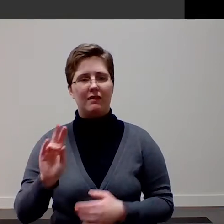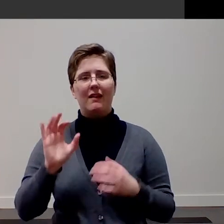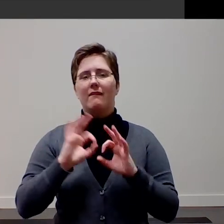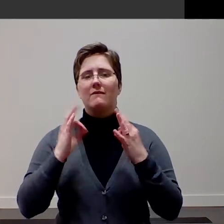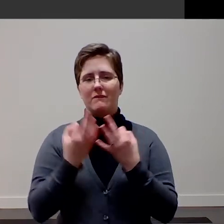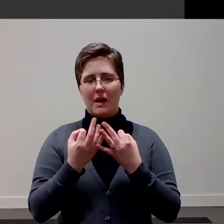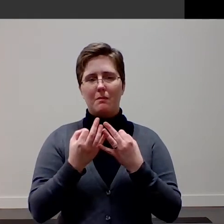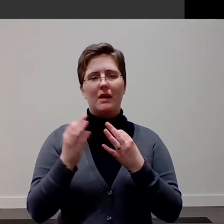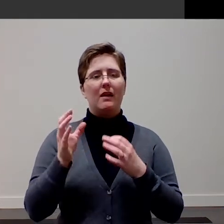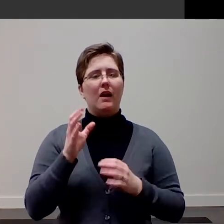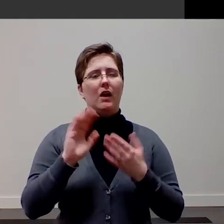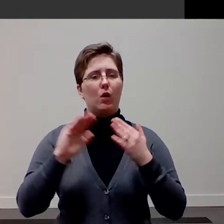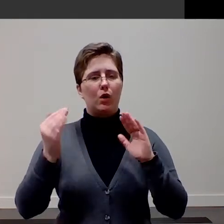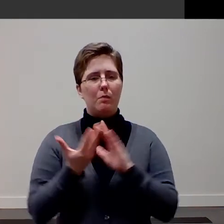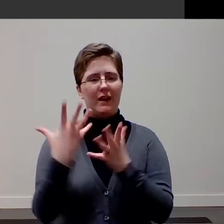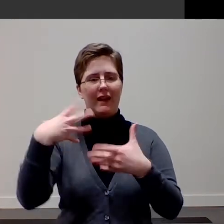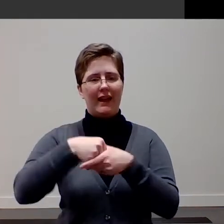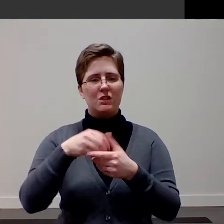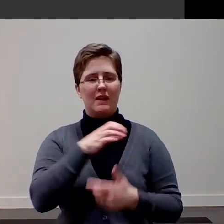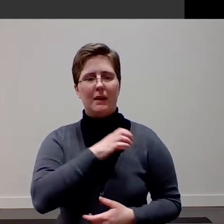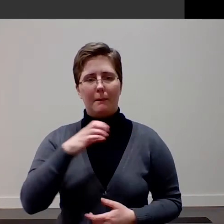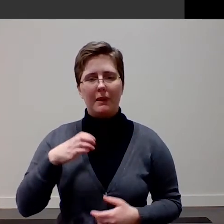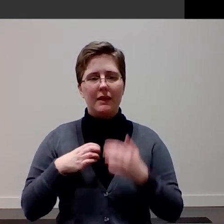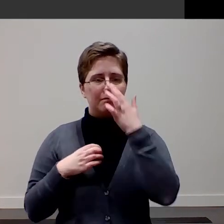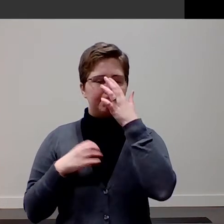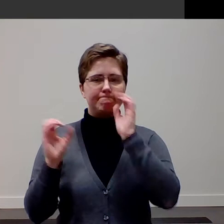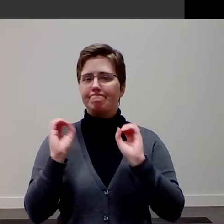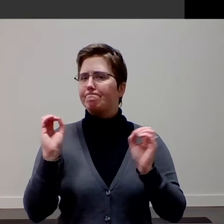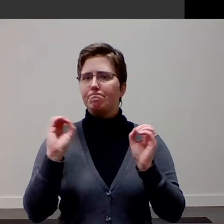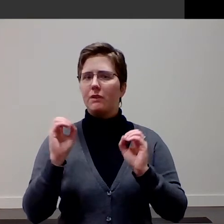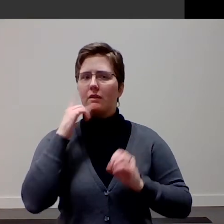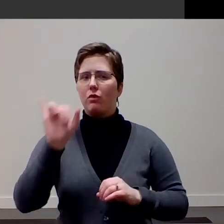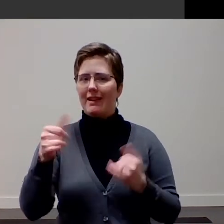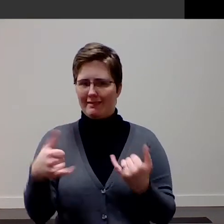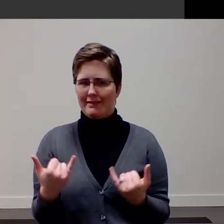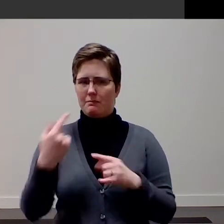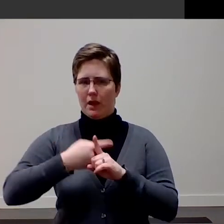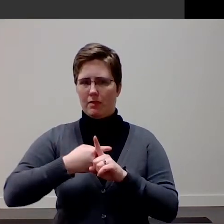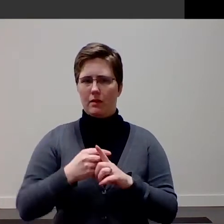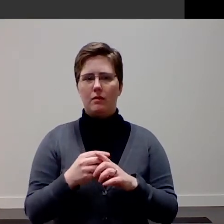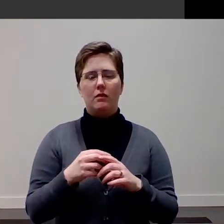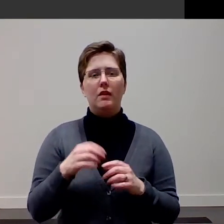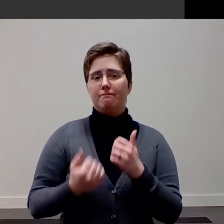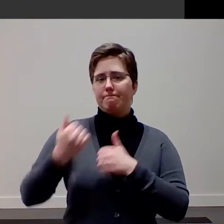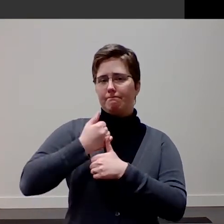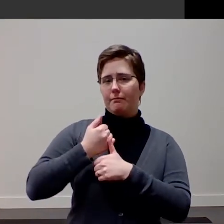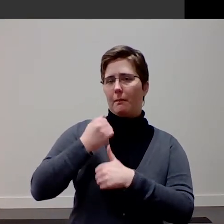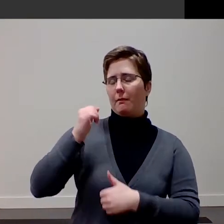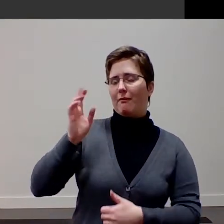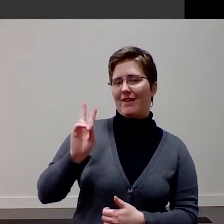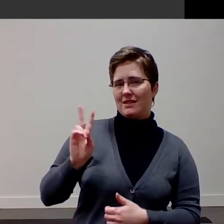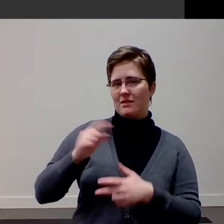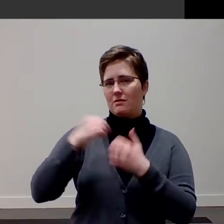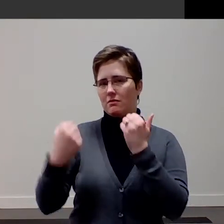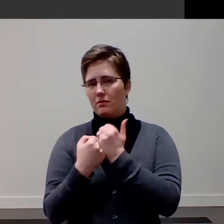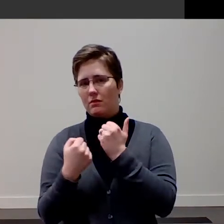the Family and Community Engagement Committee, and there are no action items this month, but the chair is Bob Vasquez, and